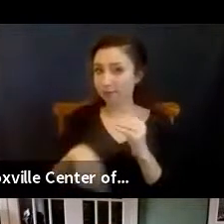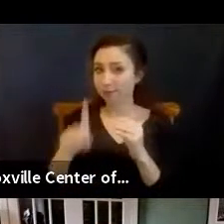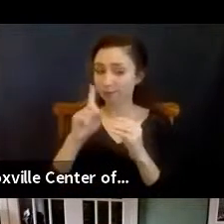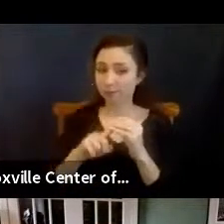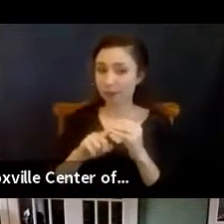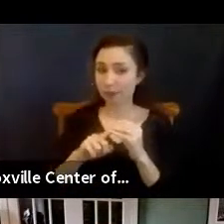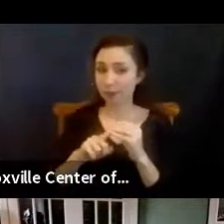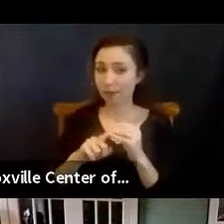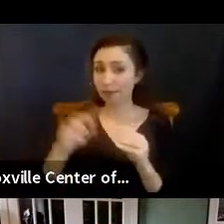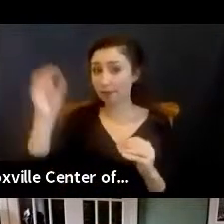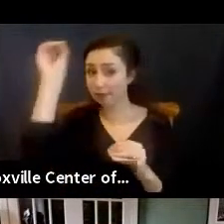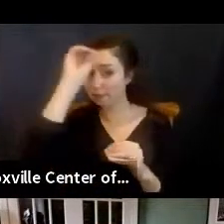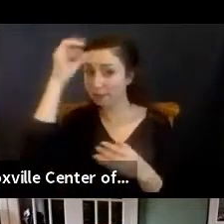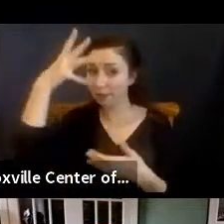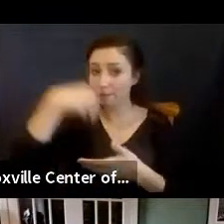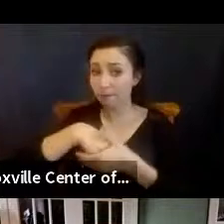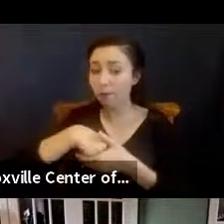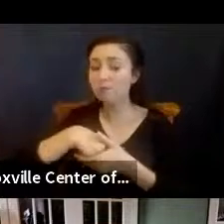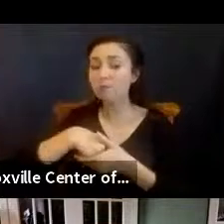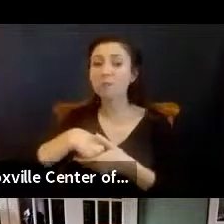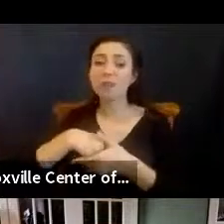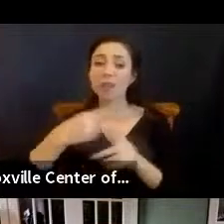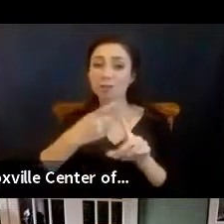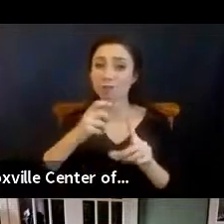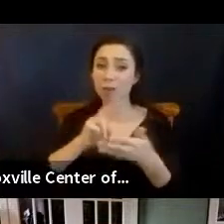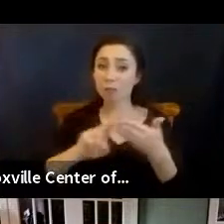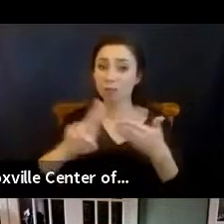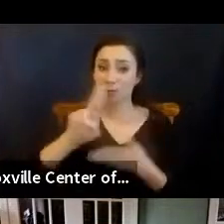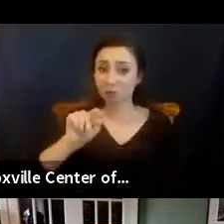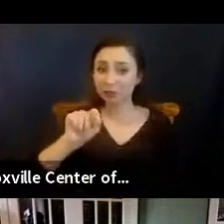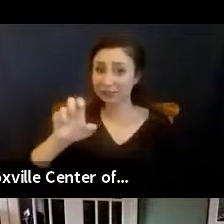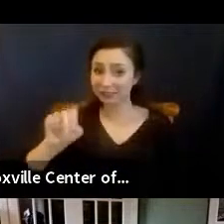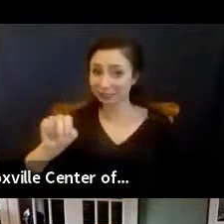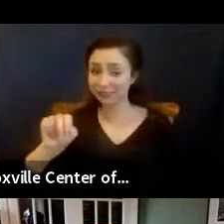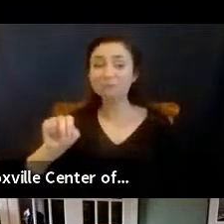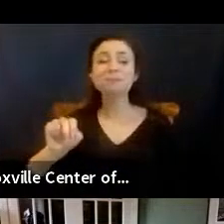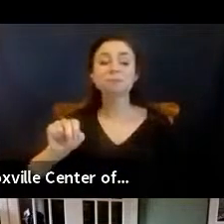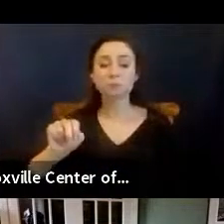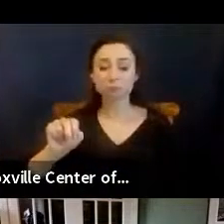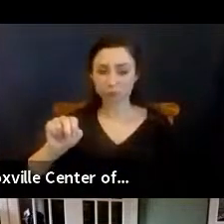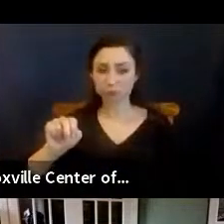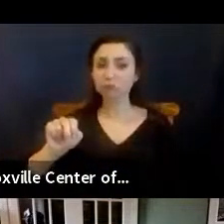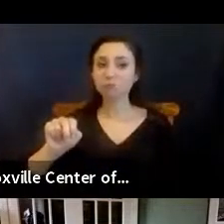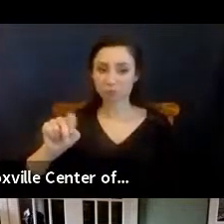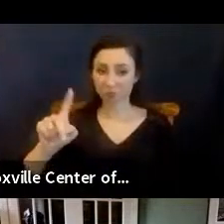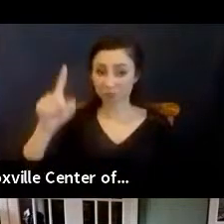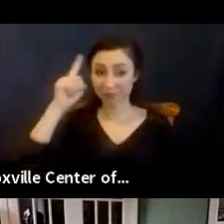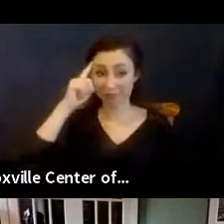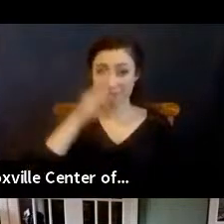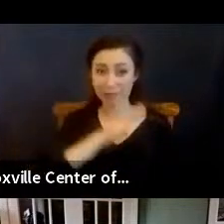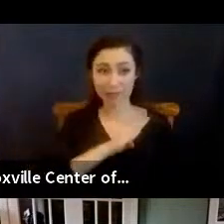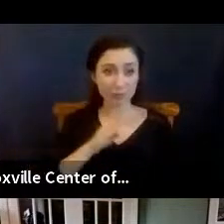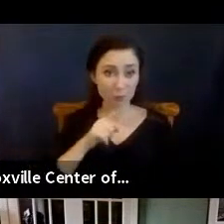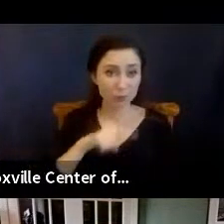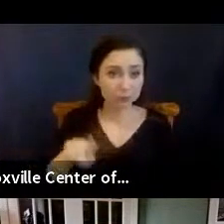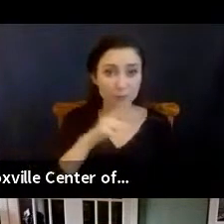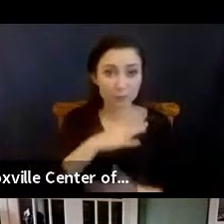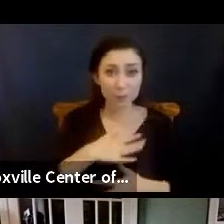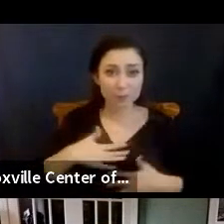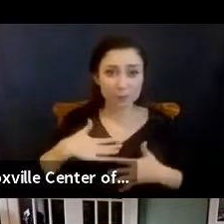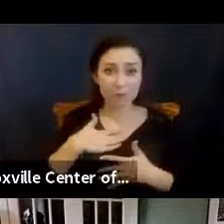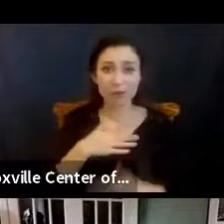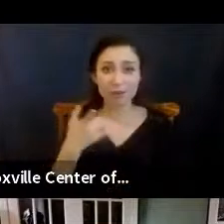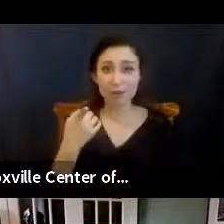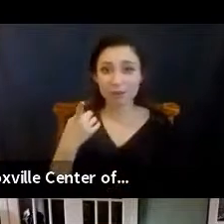input, involvement, and so forth from the University of Tennessee, and I think as a board we'd certainly appreciate Dr.